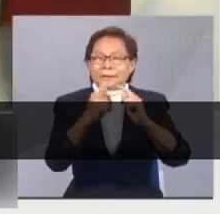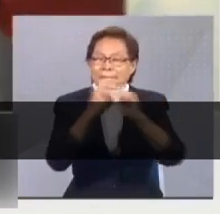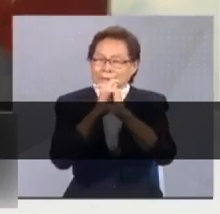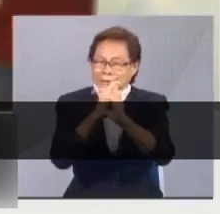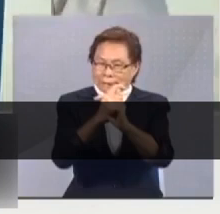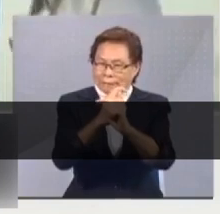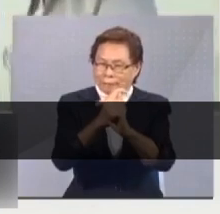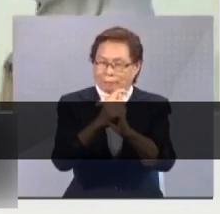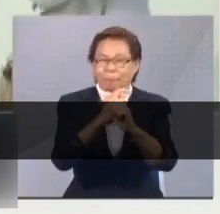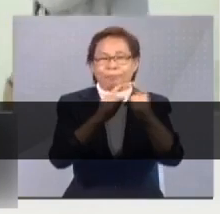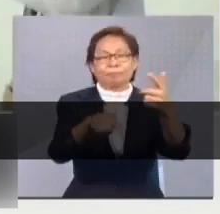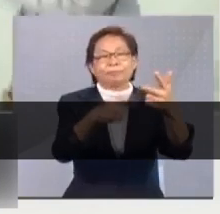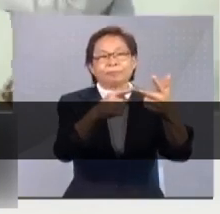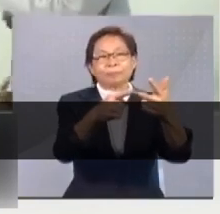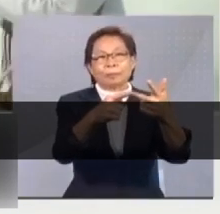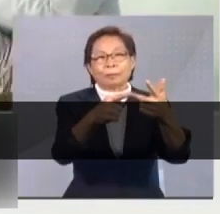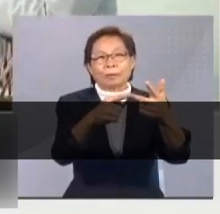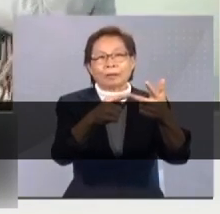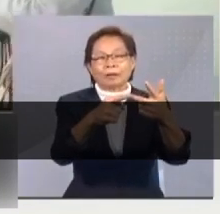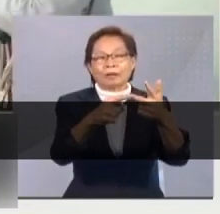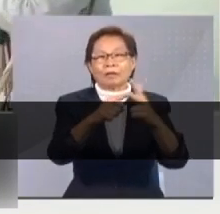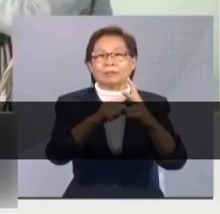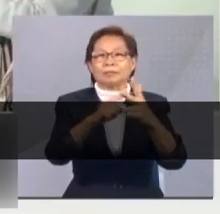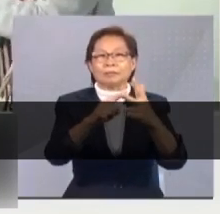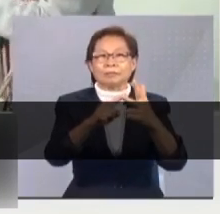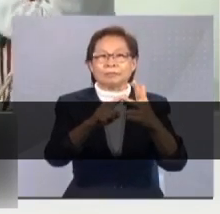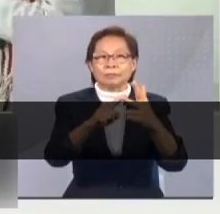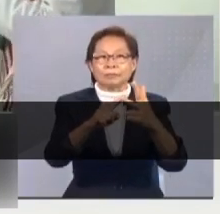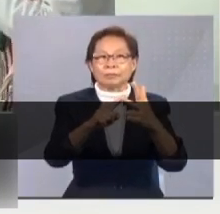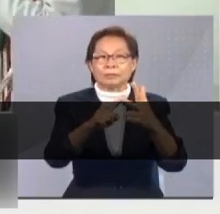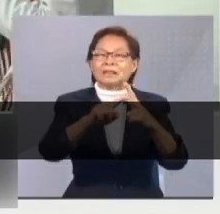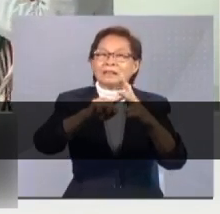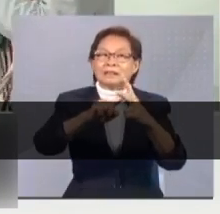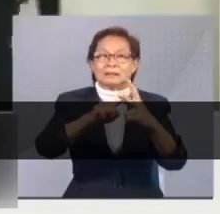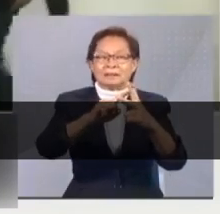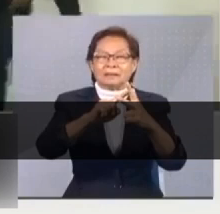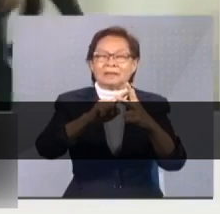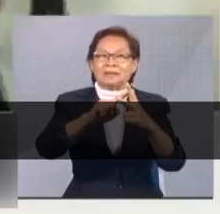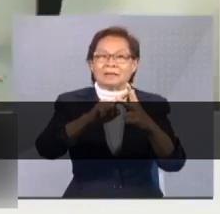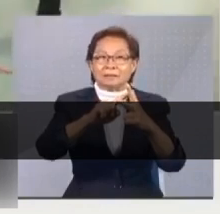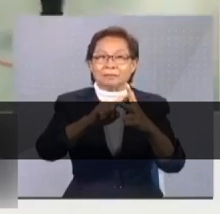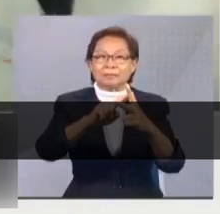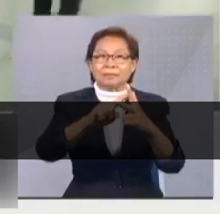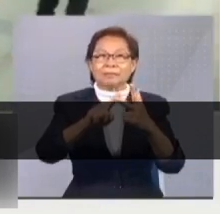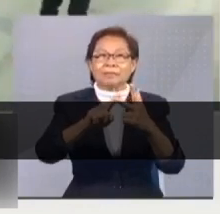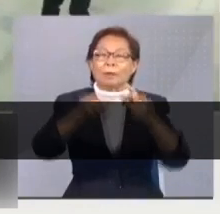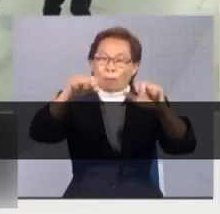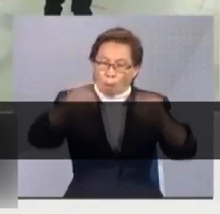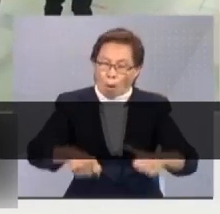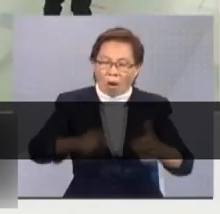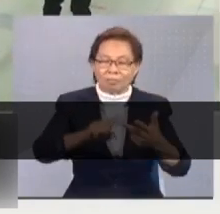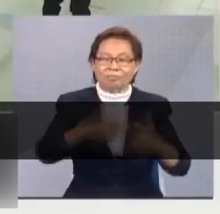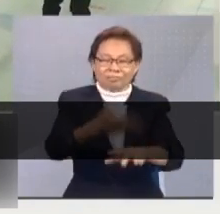ketahanan, resilience, memulakan semula ataupun restart, pemulihan,